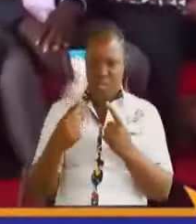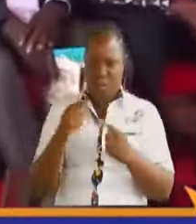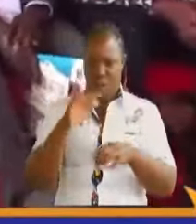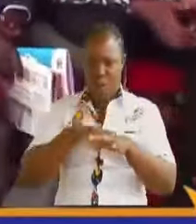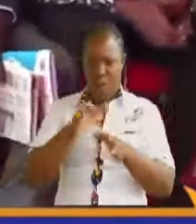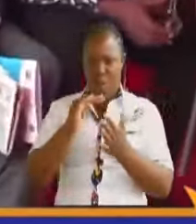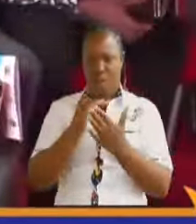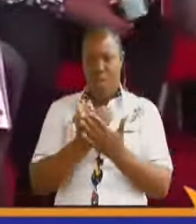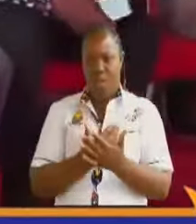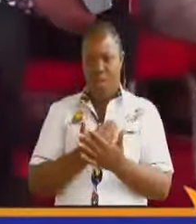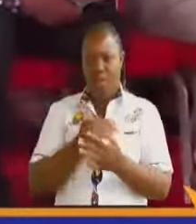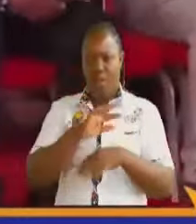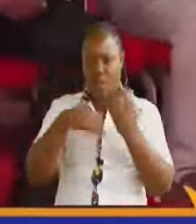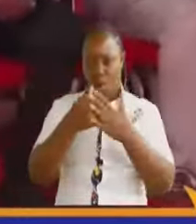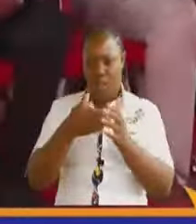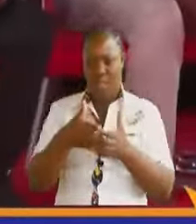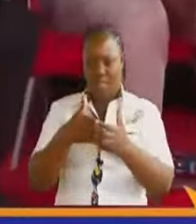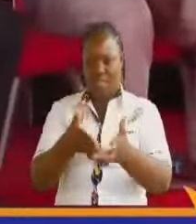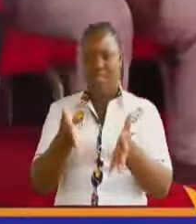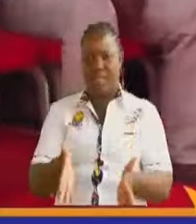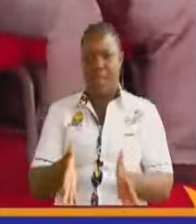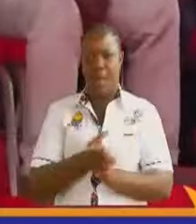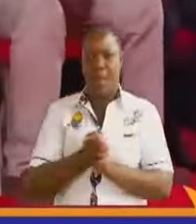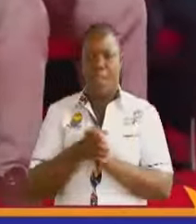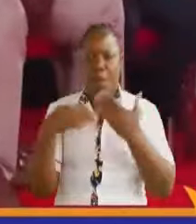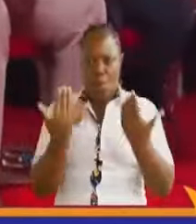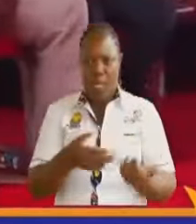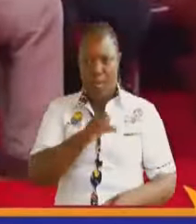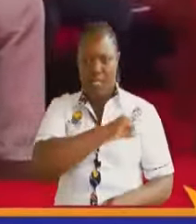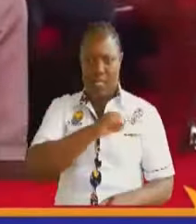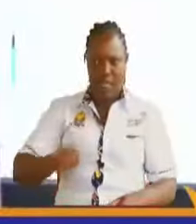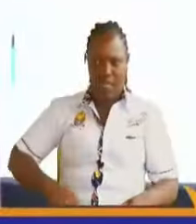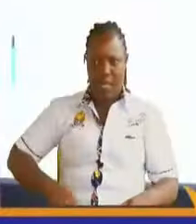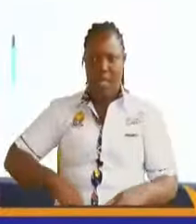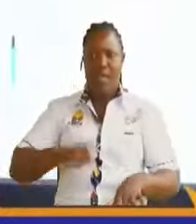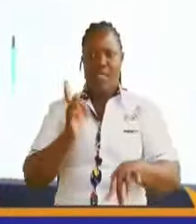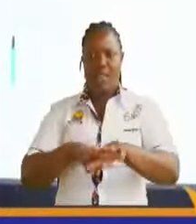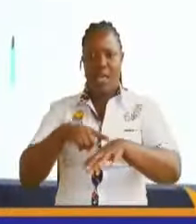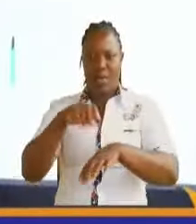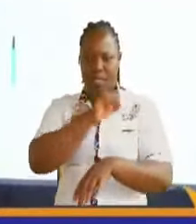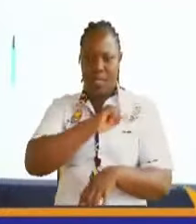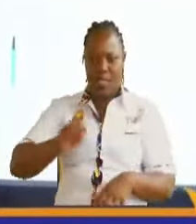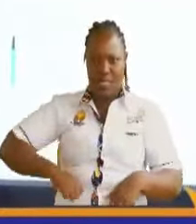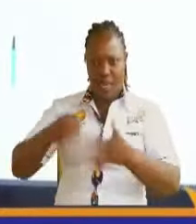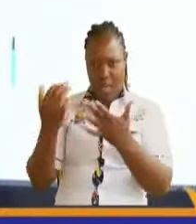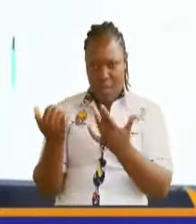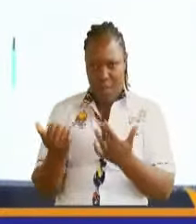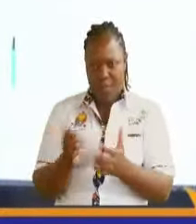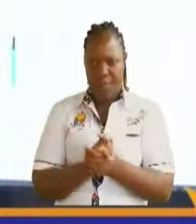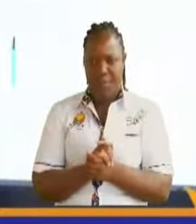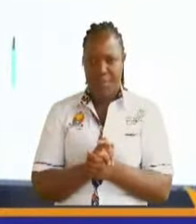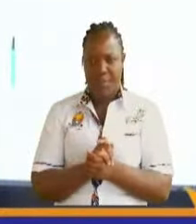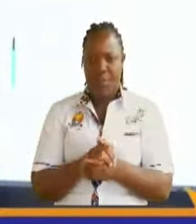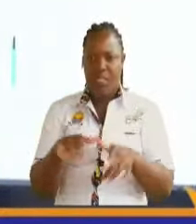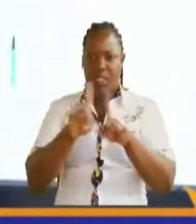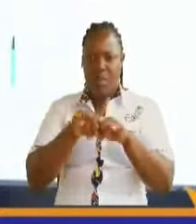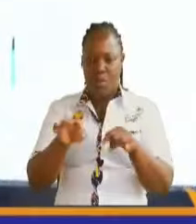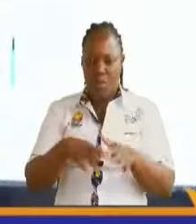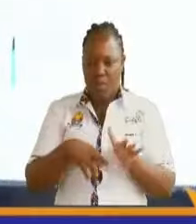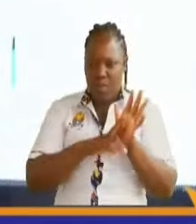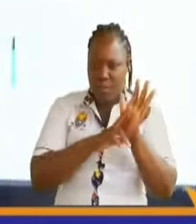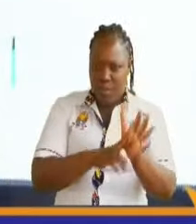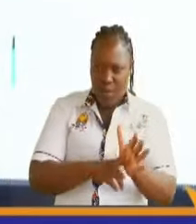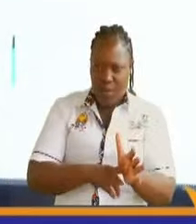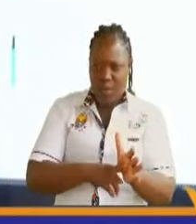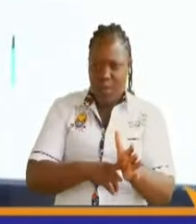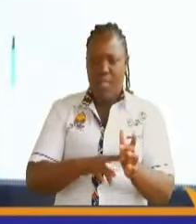leadership that is present here. Karibu sana, Senator. While the senator is coming, I would like to recognize the Speaker of the County